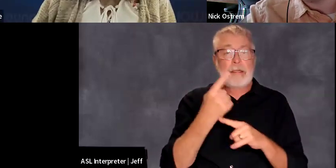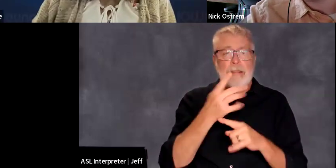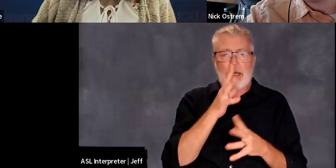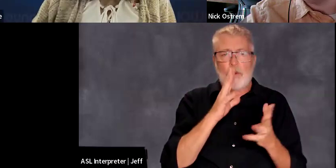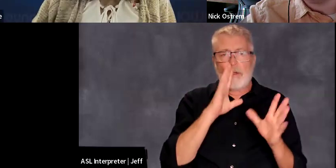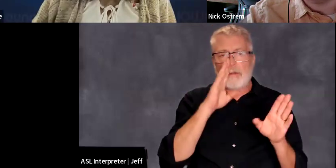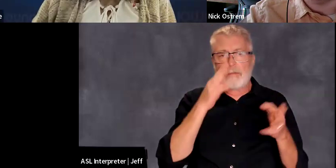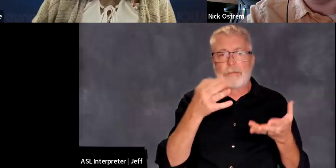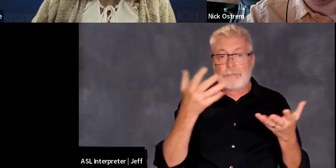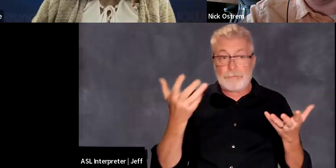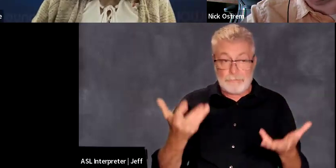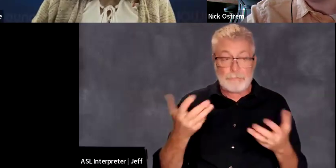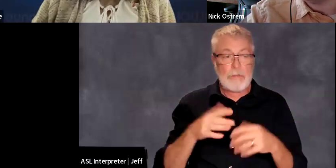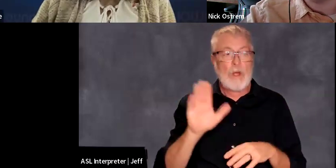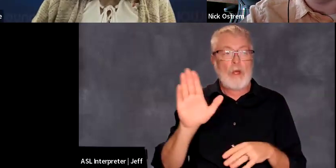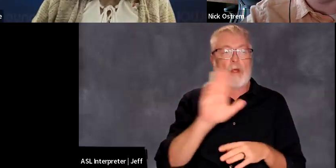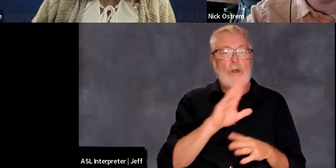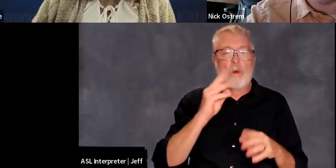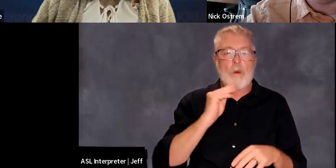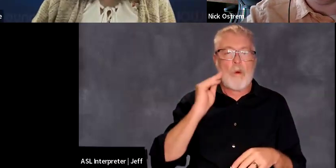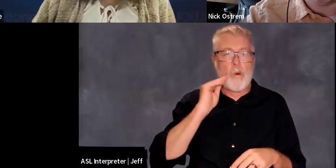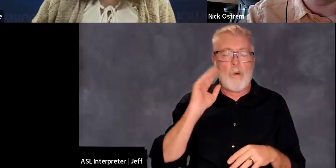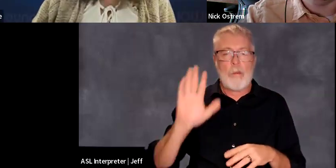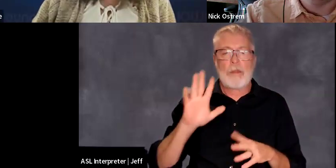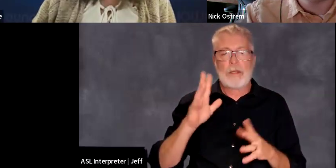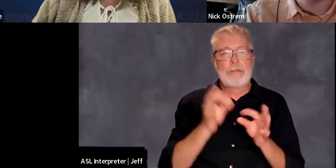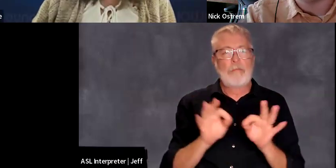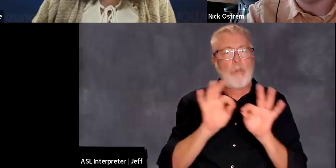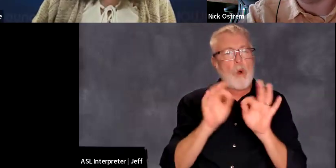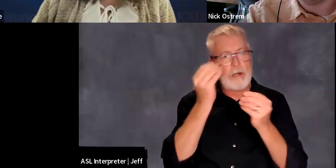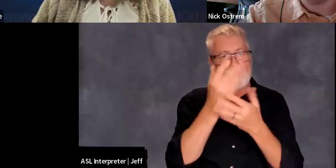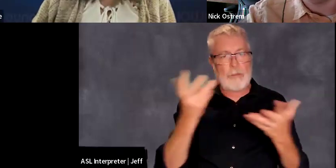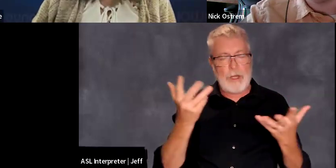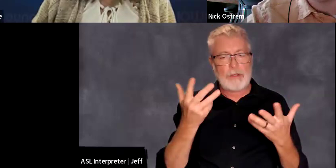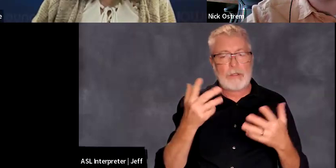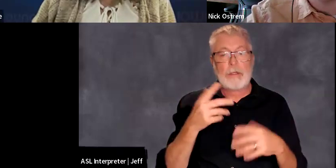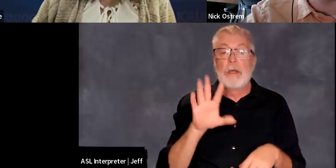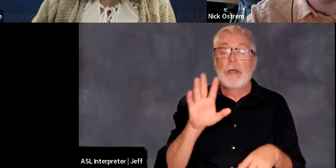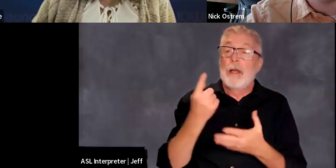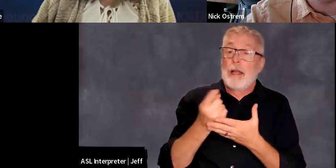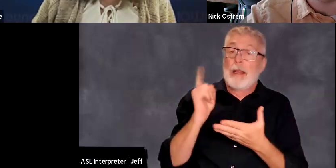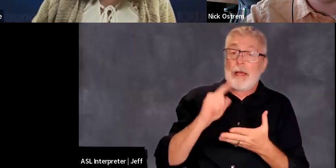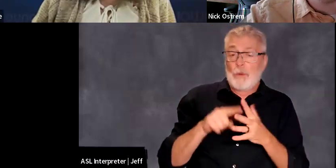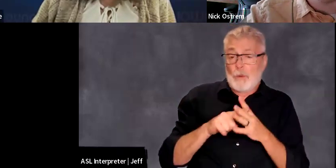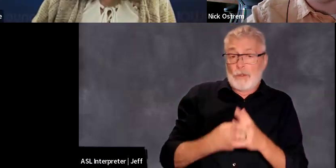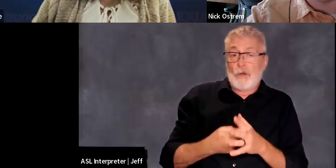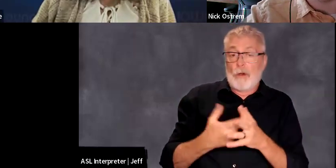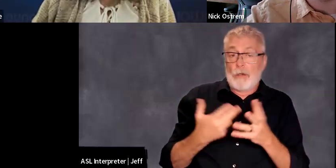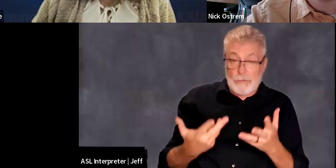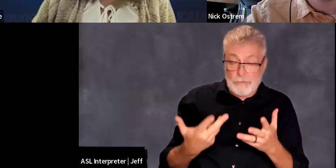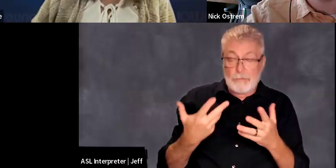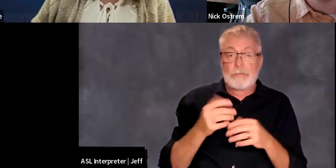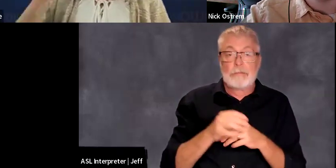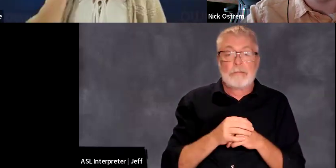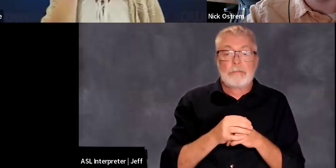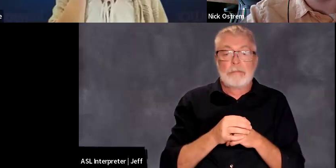talk about your household's vital information. So last week we sort of started with